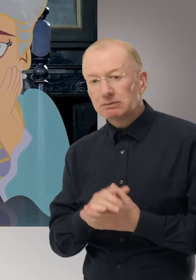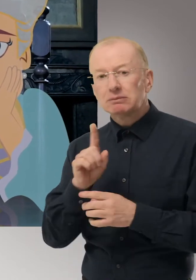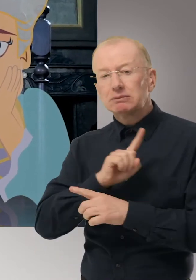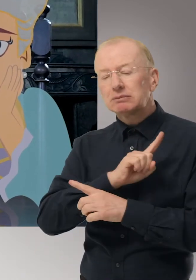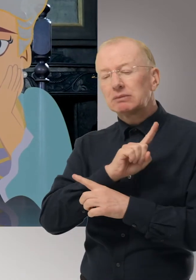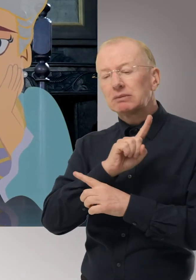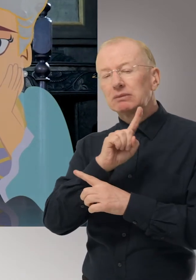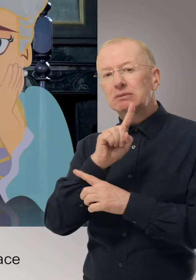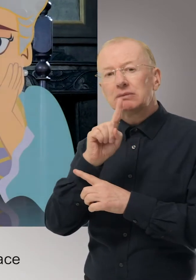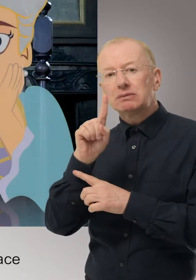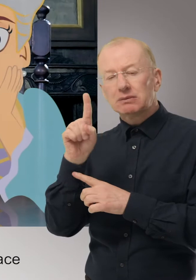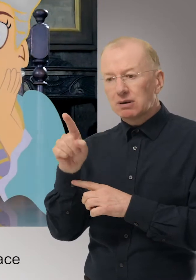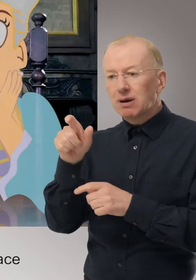hour.